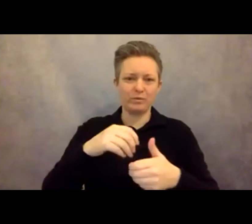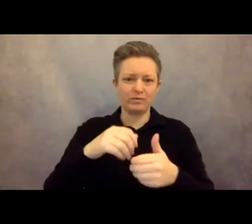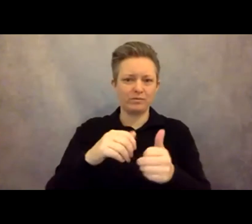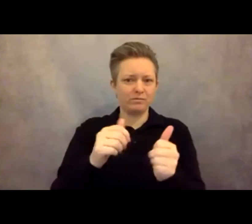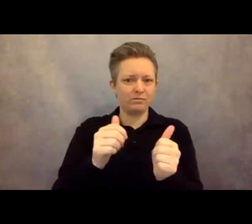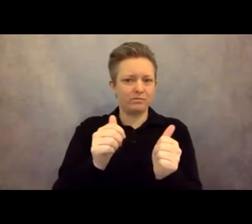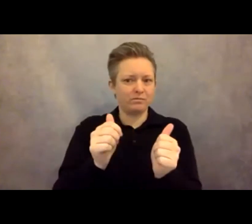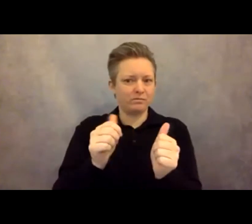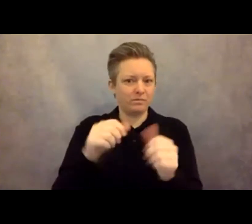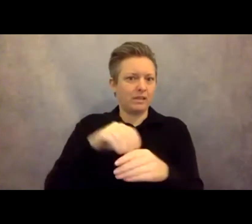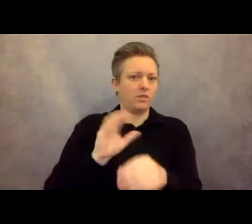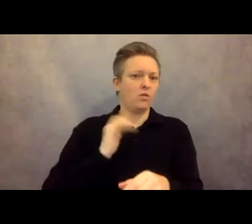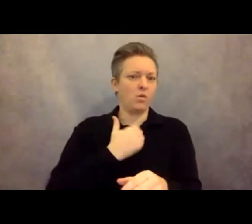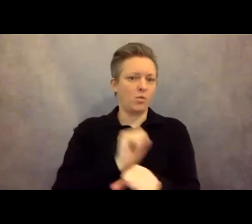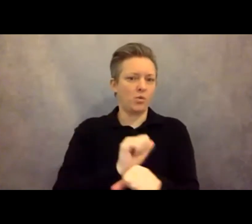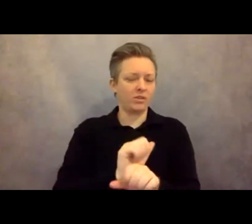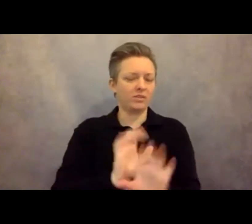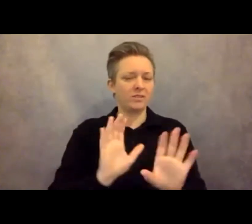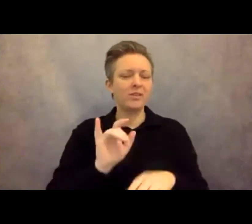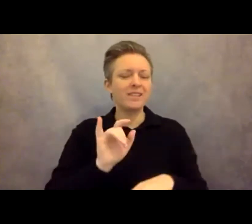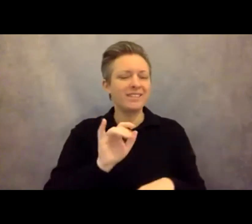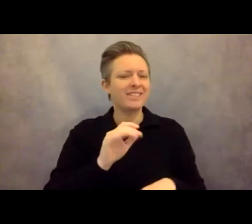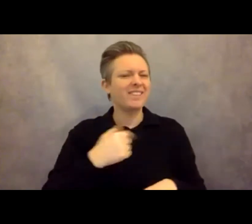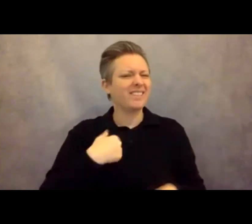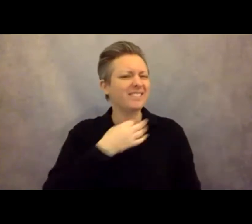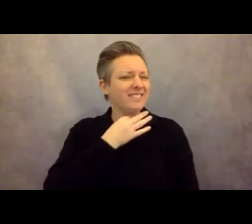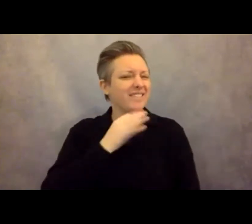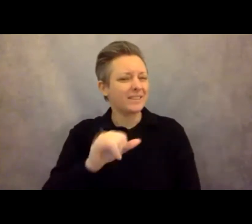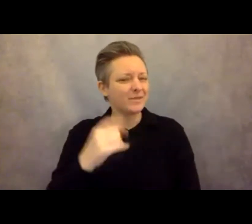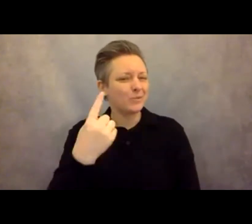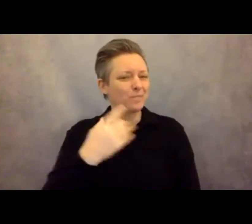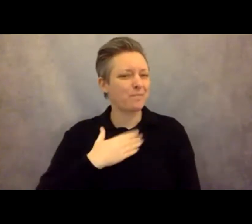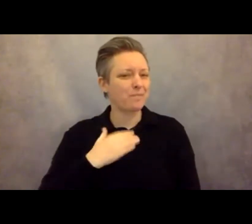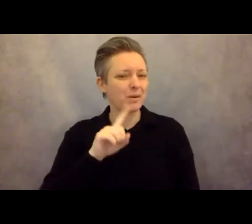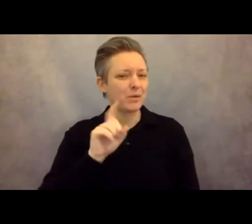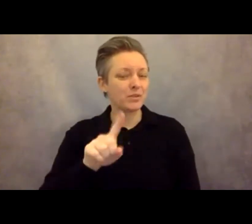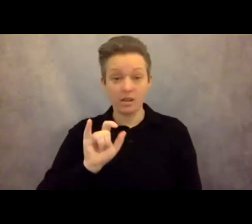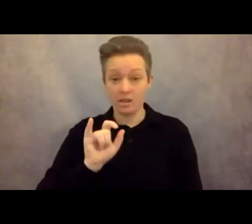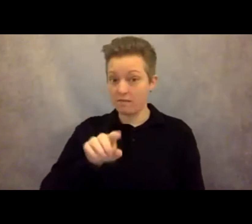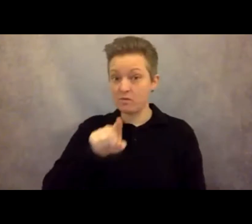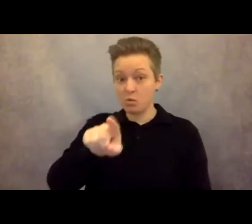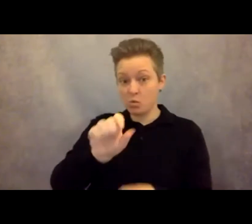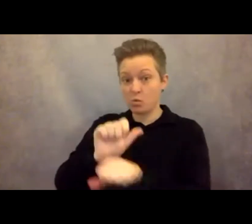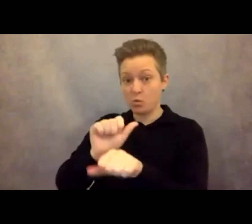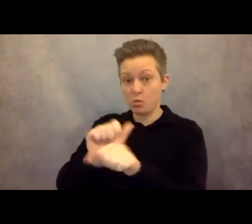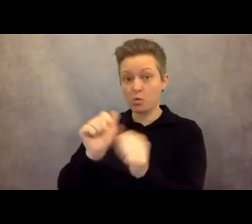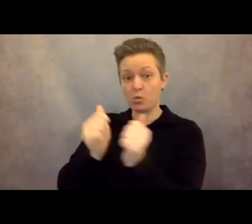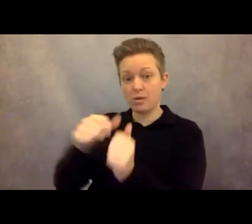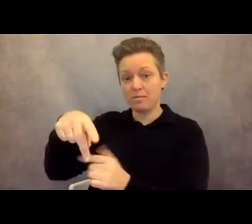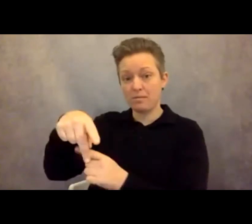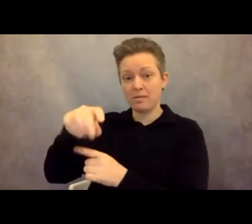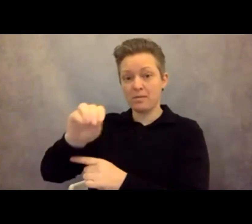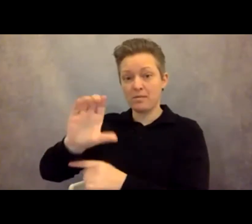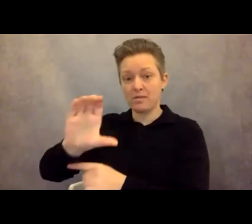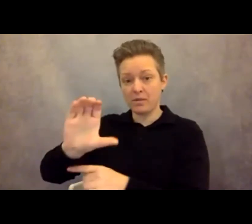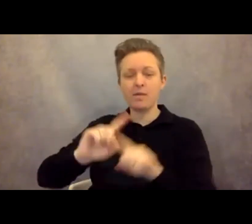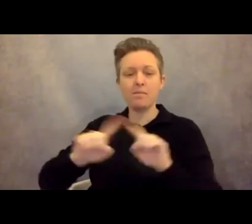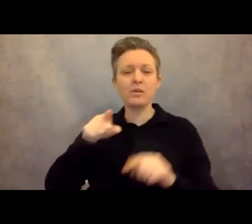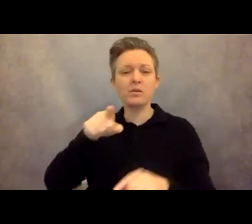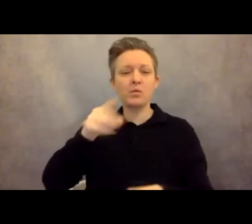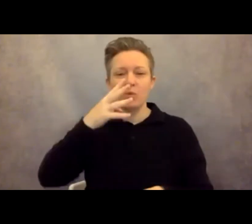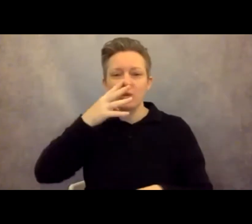of color, but you're not addressing racism, how are you working with folks? Like, how are